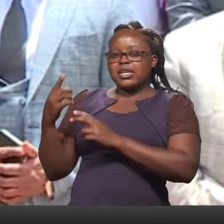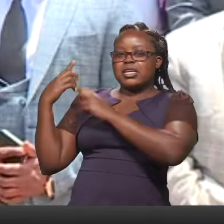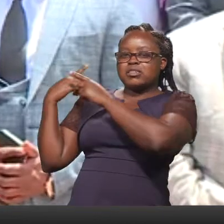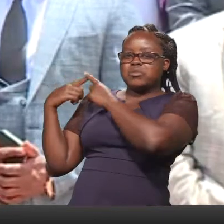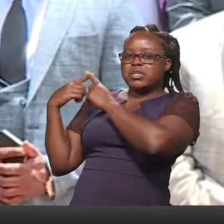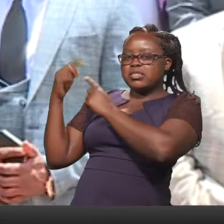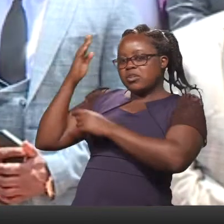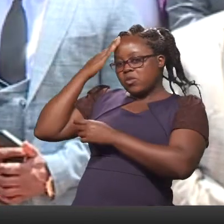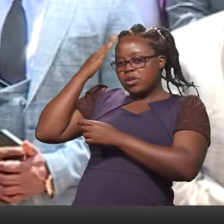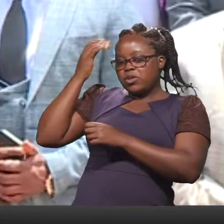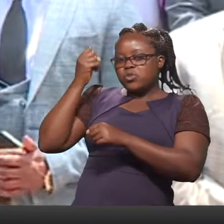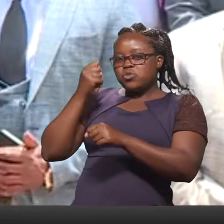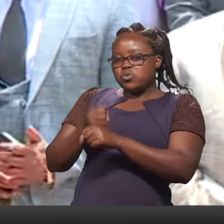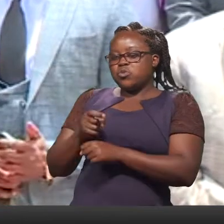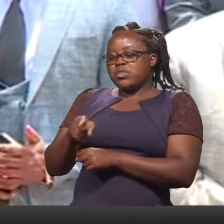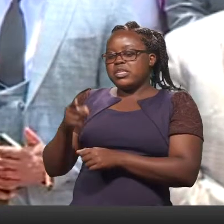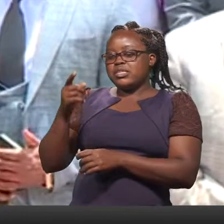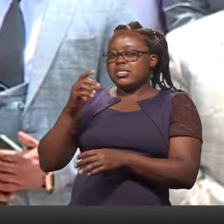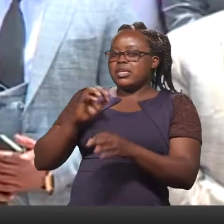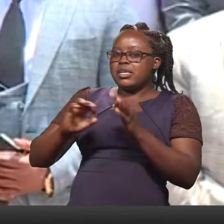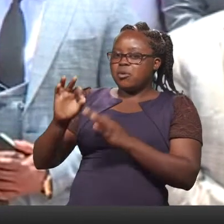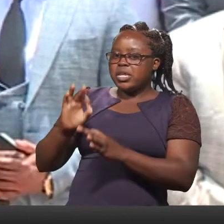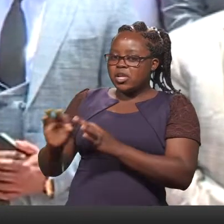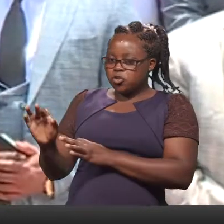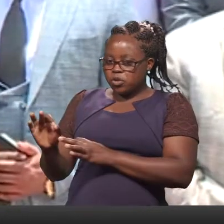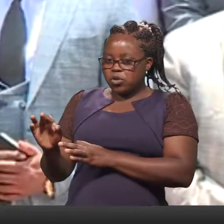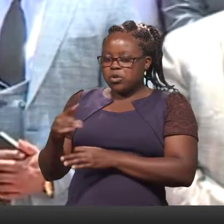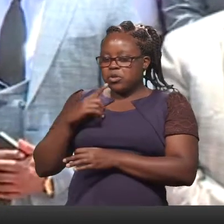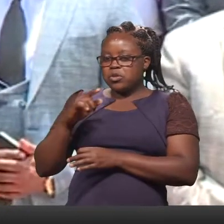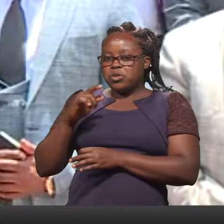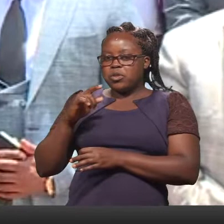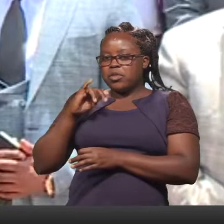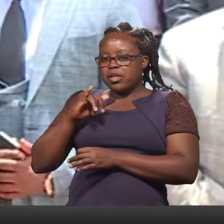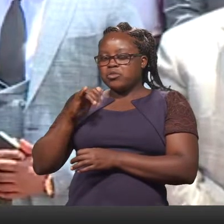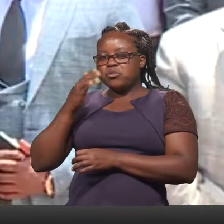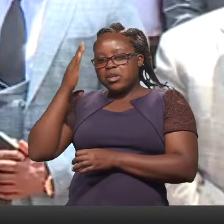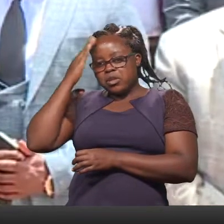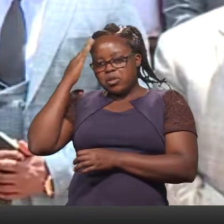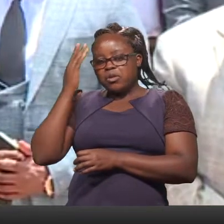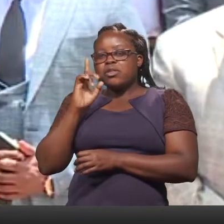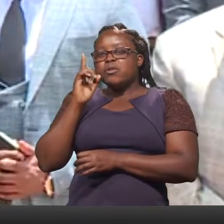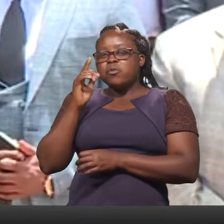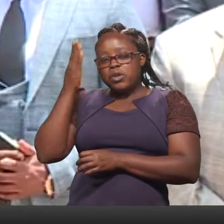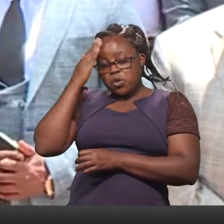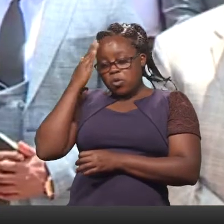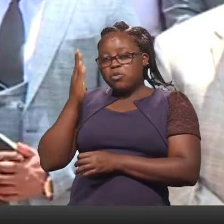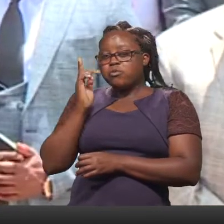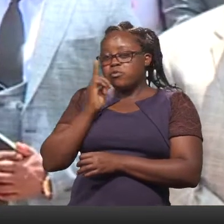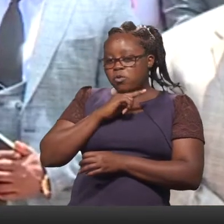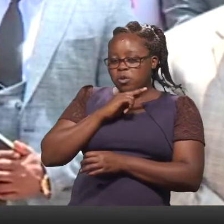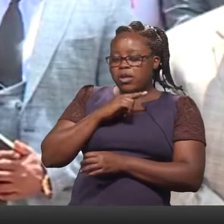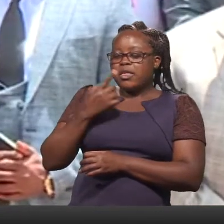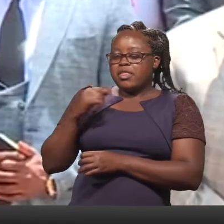knowledge to run a credible nomination exercise. We know full well the importance of that